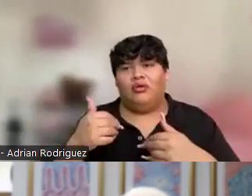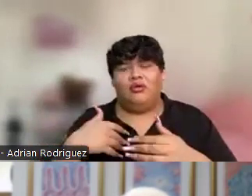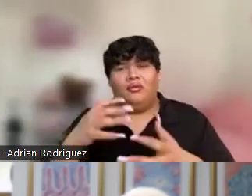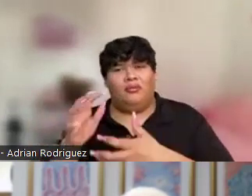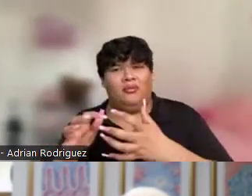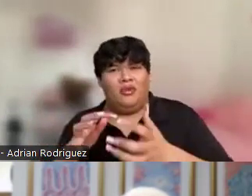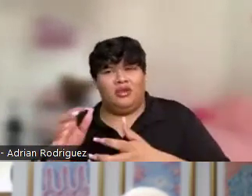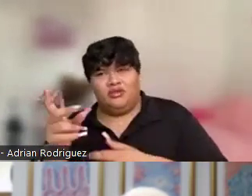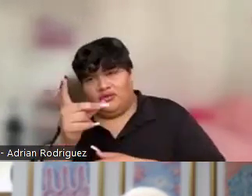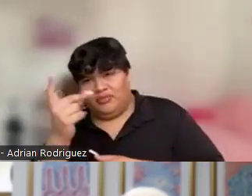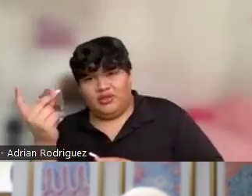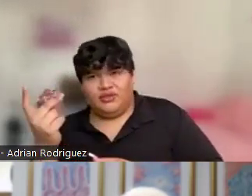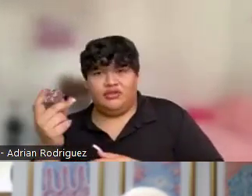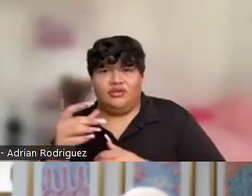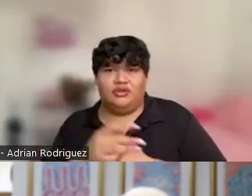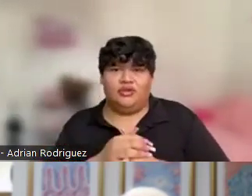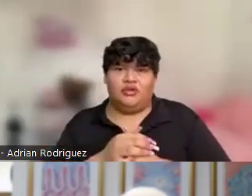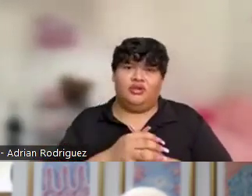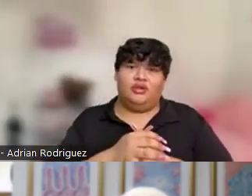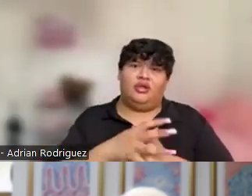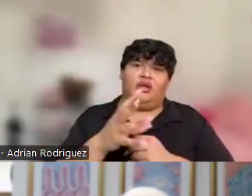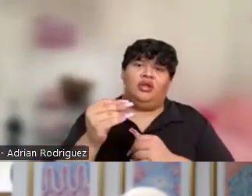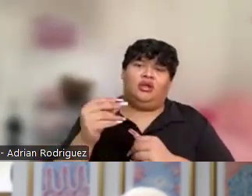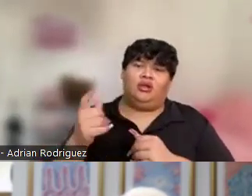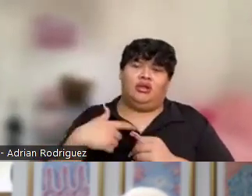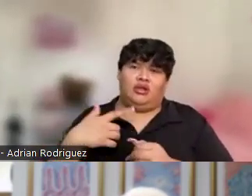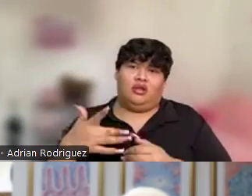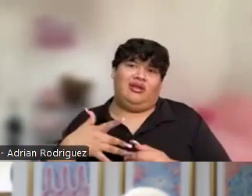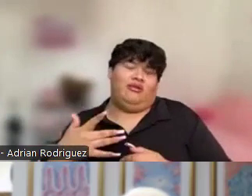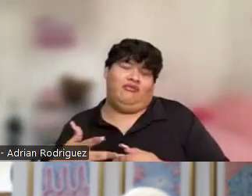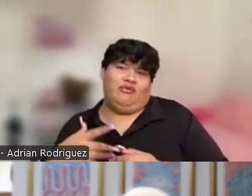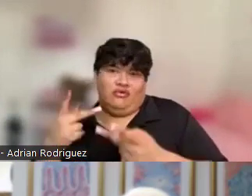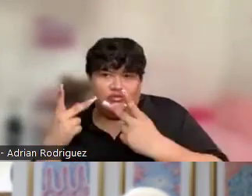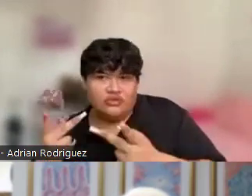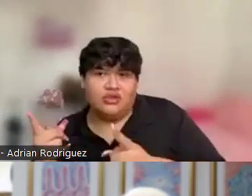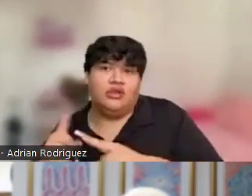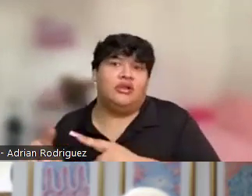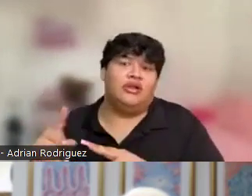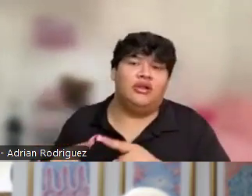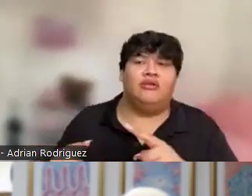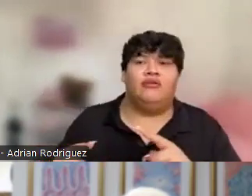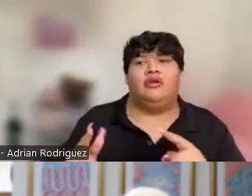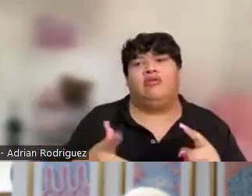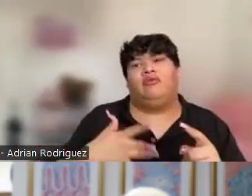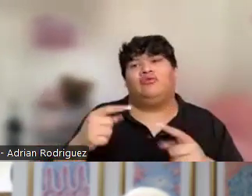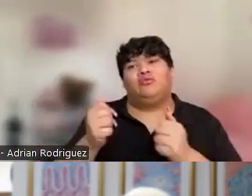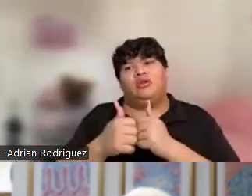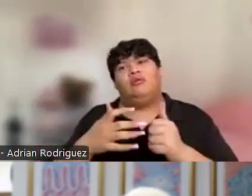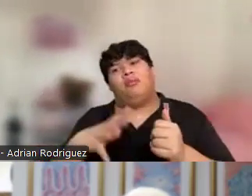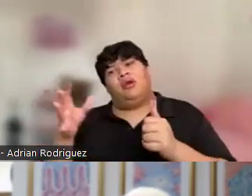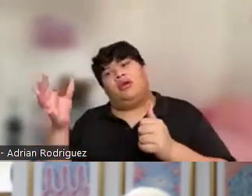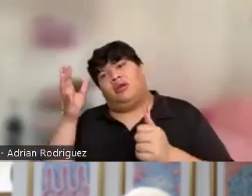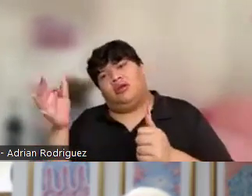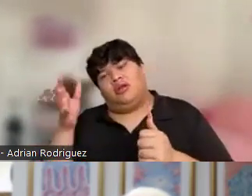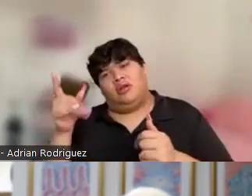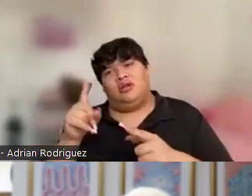dementia. And like I personally see different symptoms with my dad